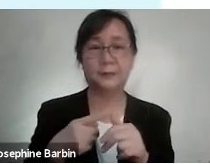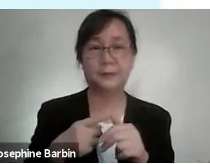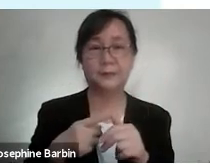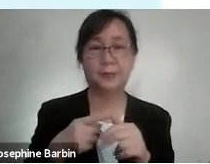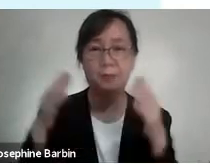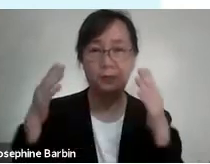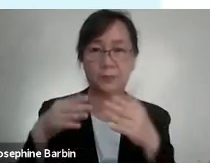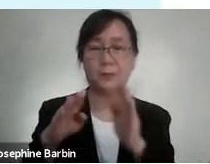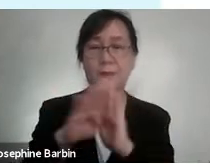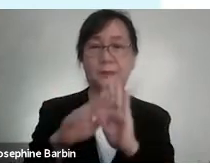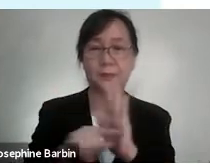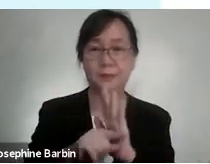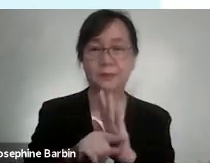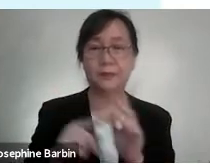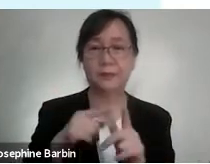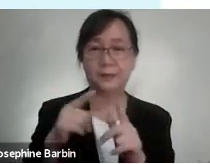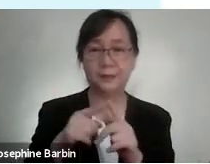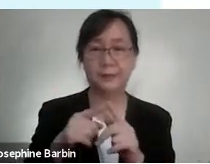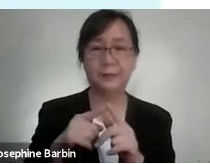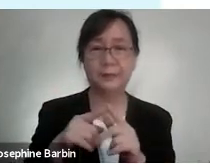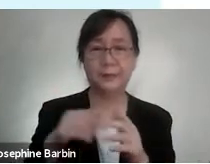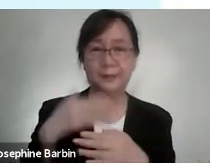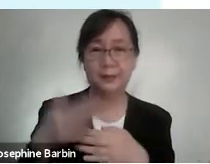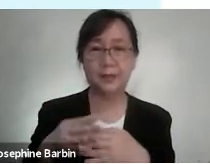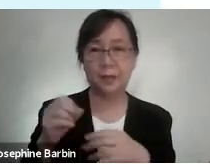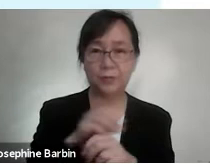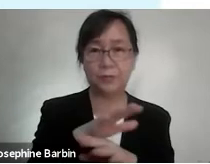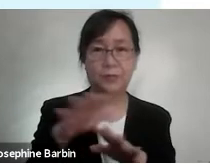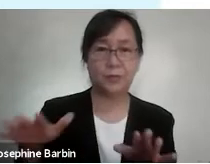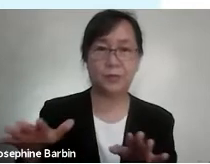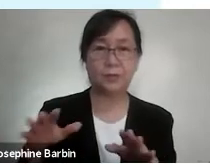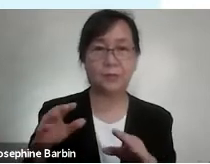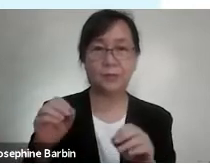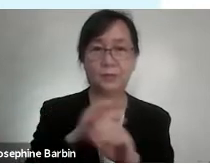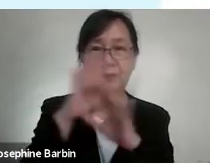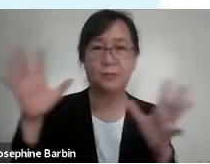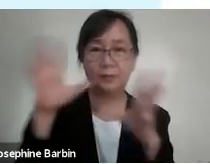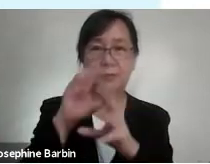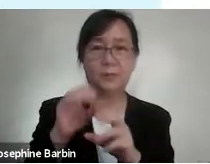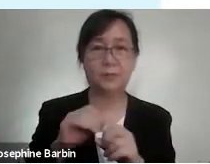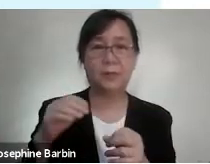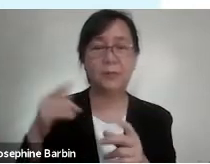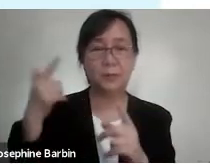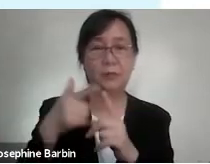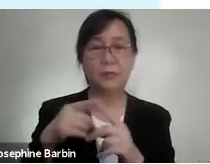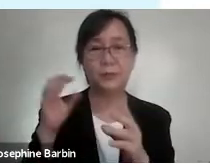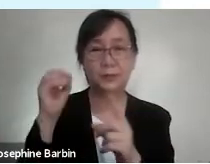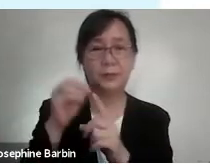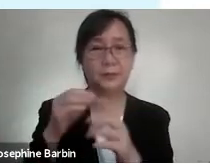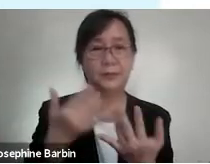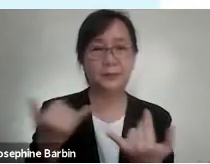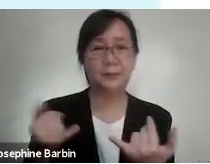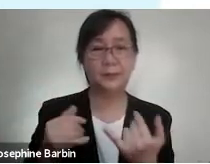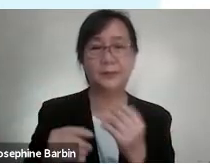the background, and then I will go to the overall goal and objective of the RPA. And next, I would like